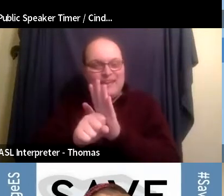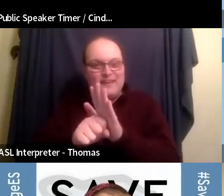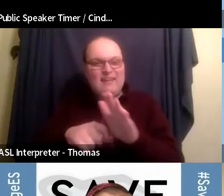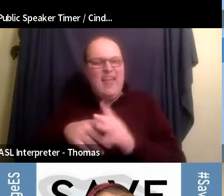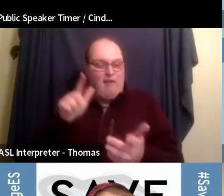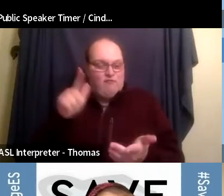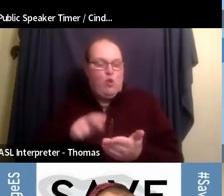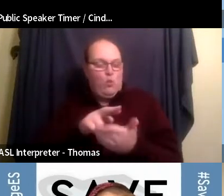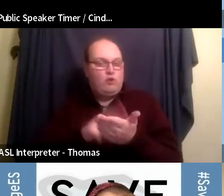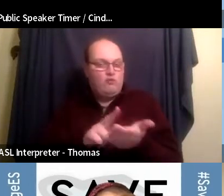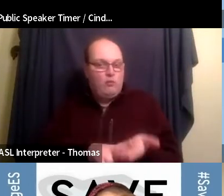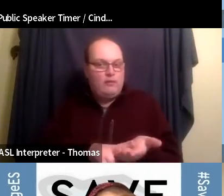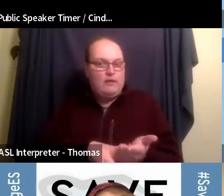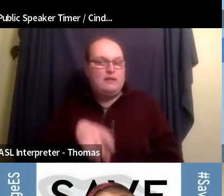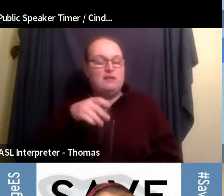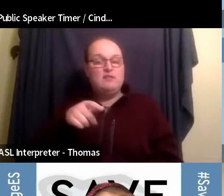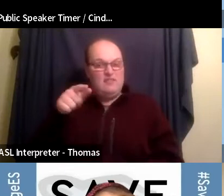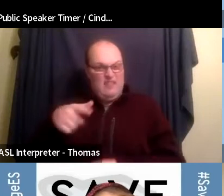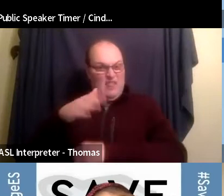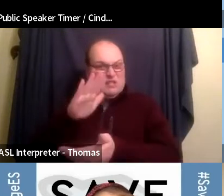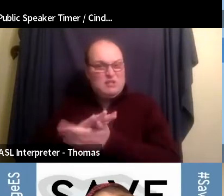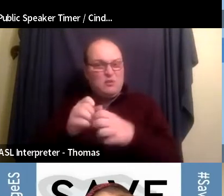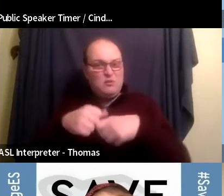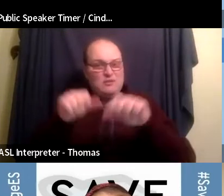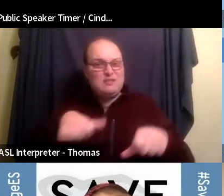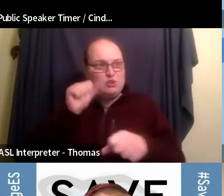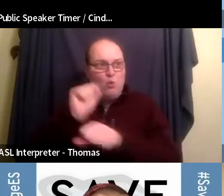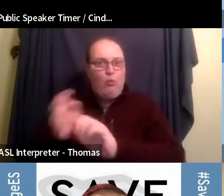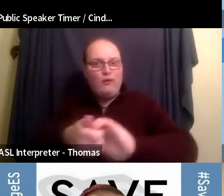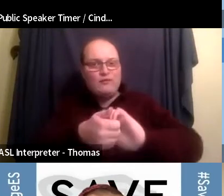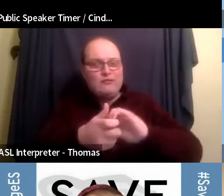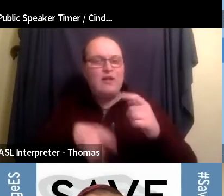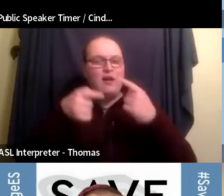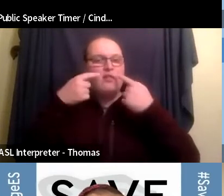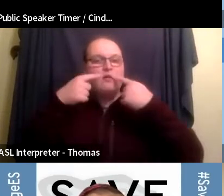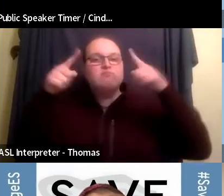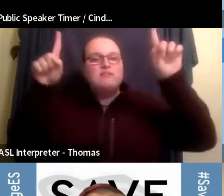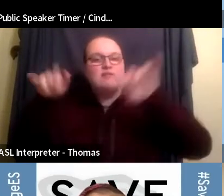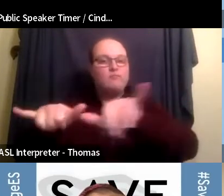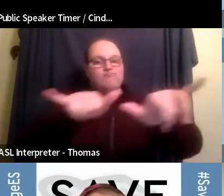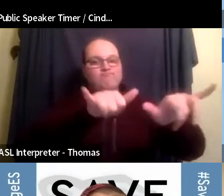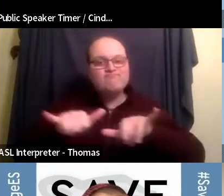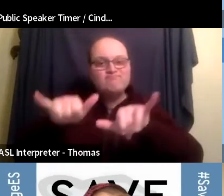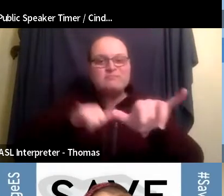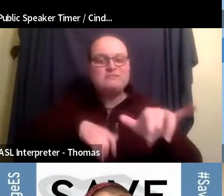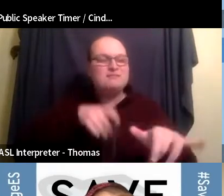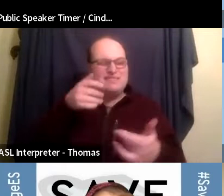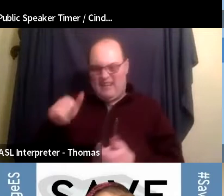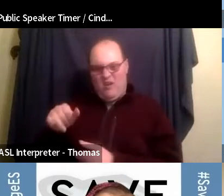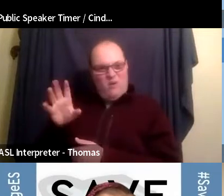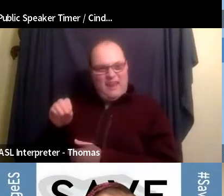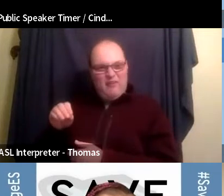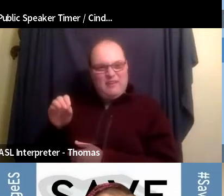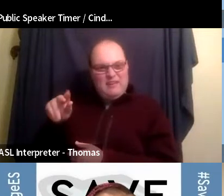plan. PGCPS should be working on making school achievement equitable and pulling our county out of the bottom of the barrel of public